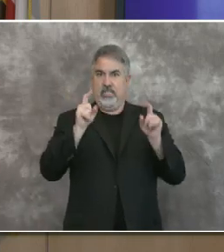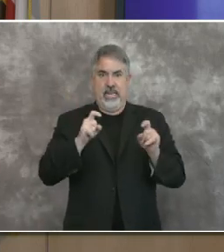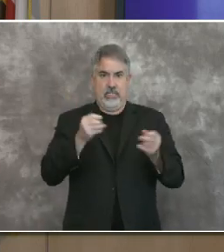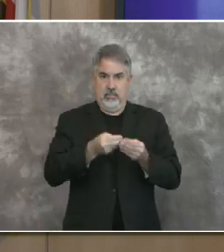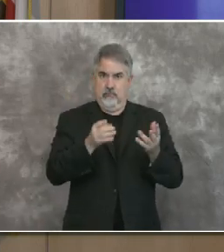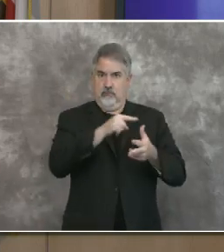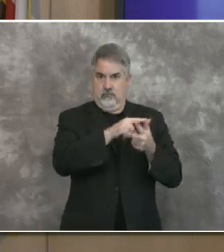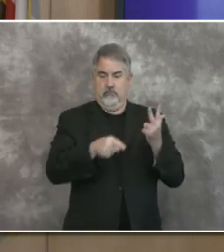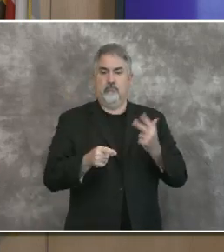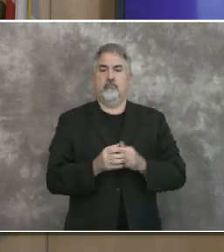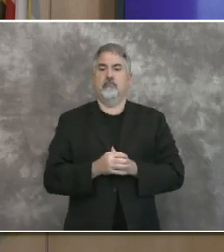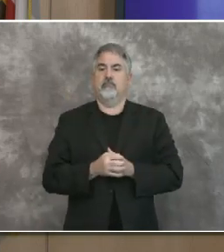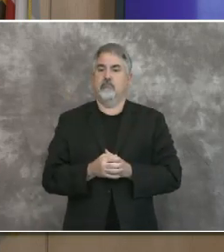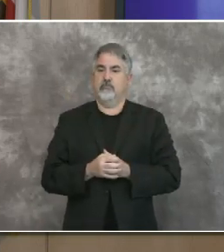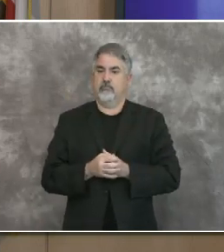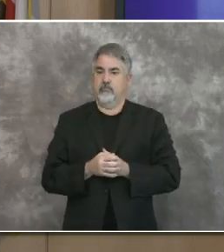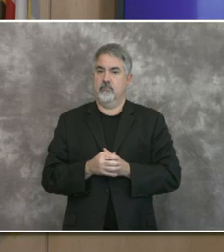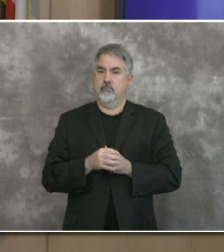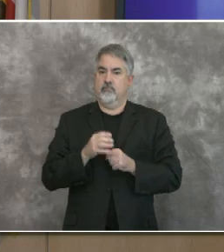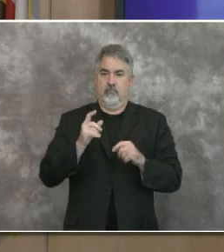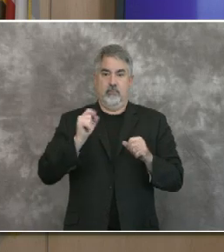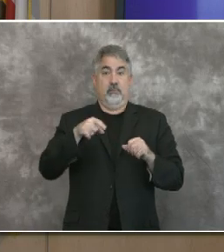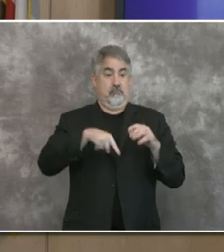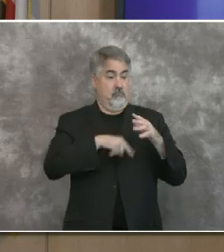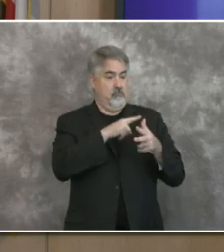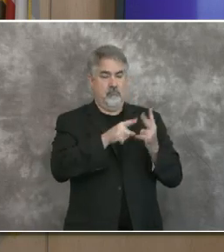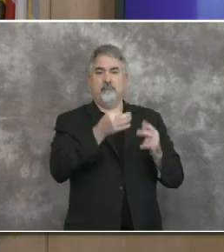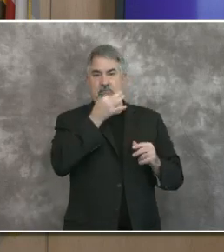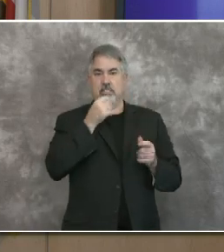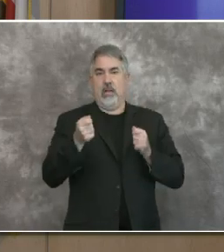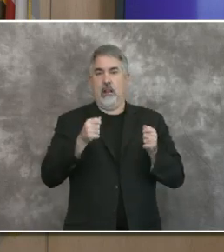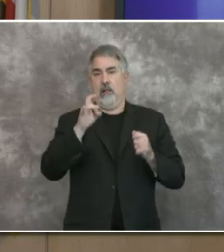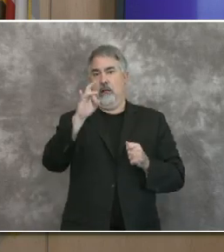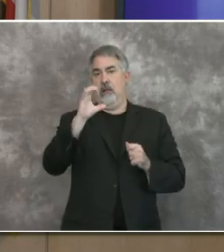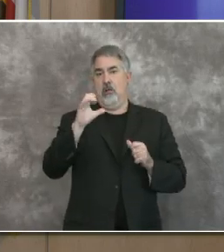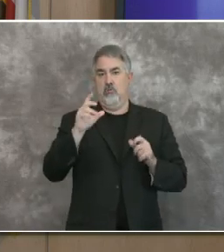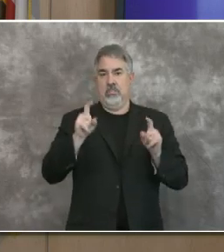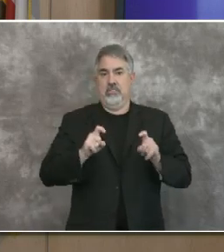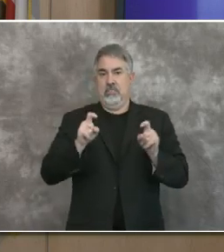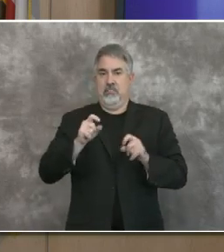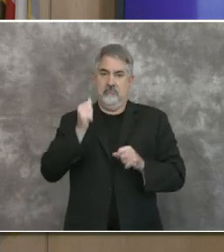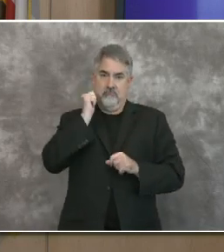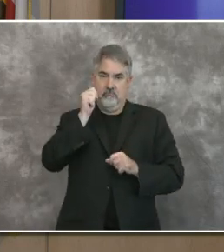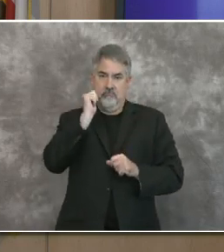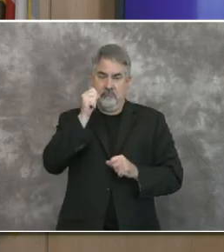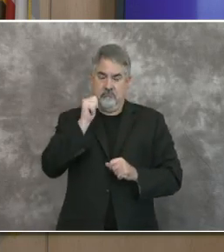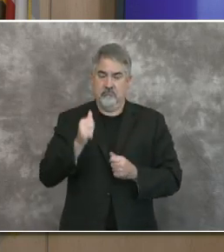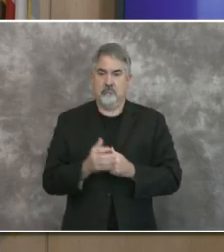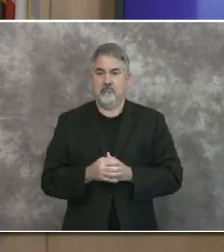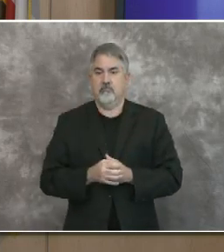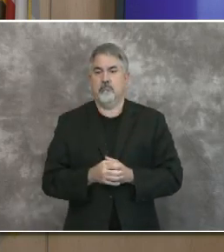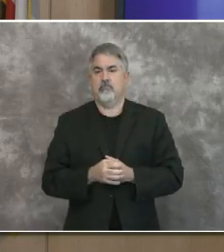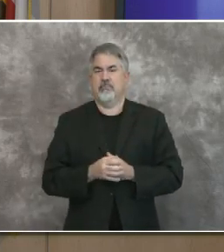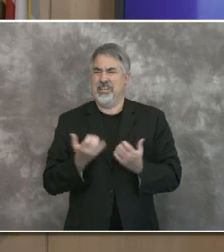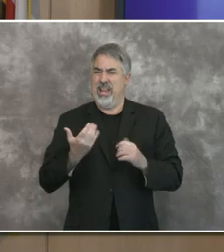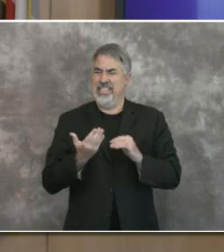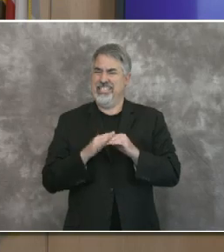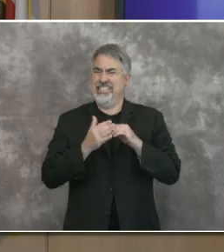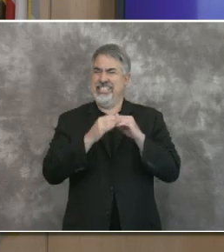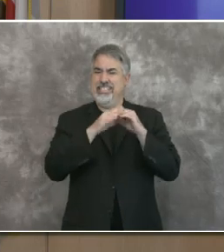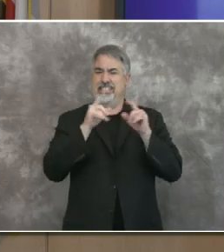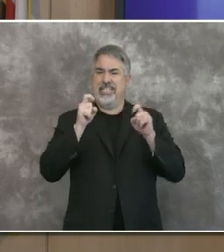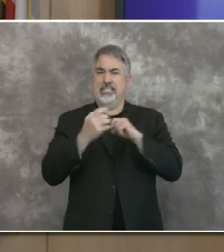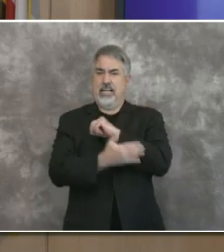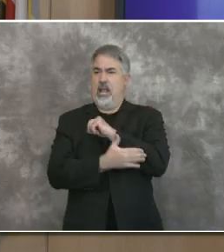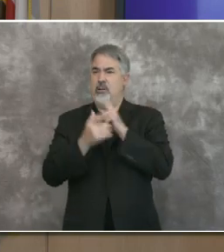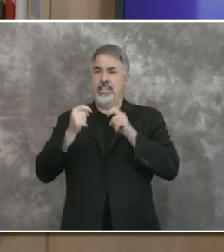you can access without a doctor referral, you just go to the website or call the number and sign up. We're continuing to ramp up our county testing through our